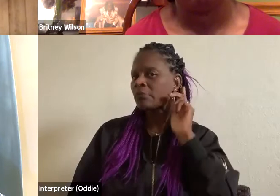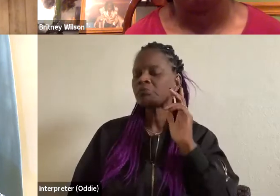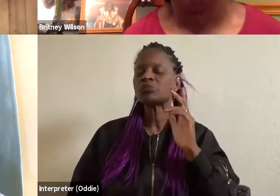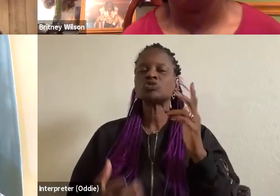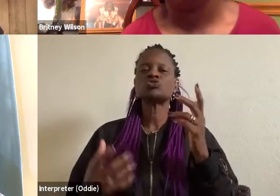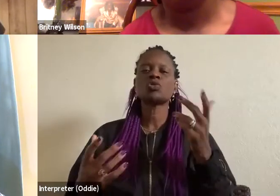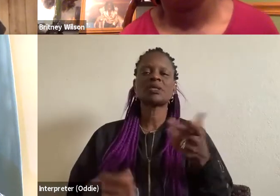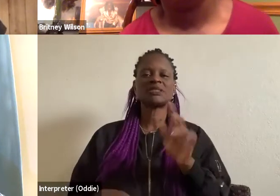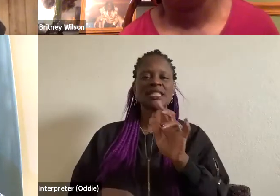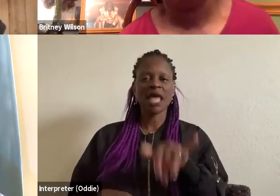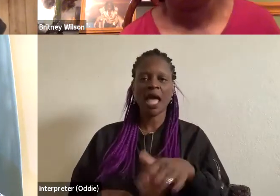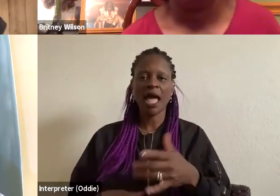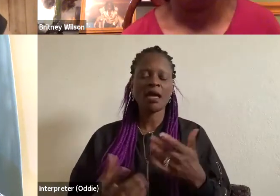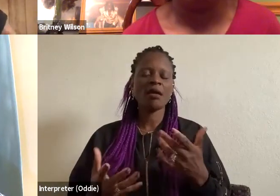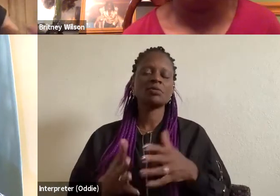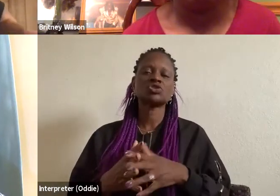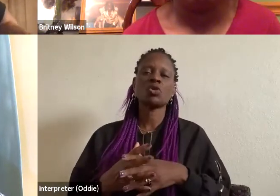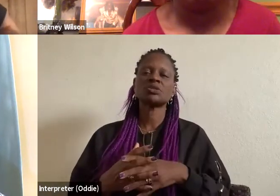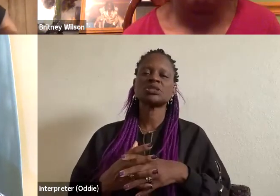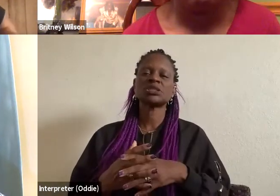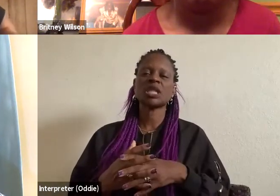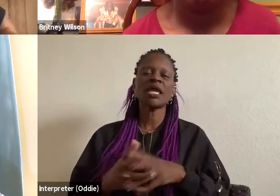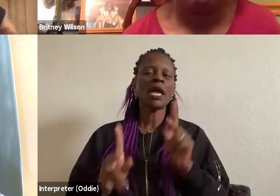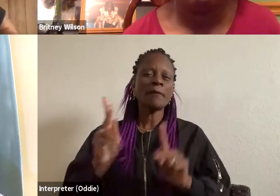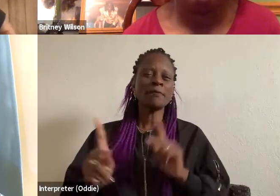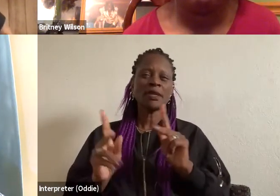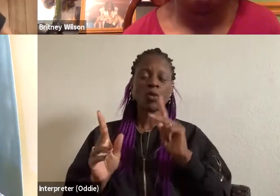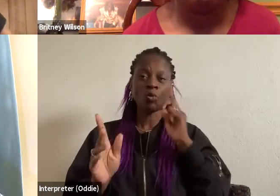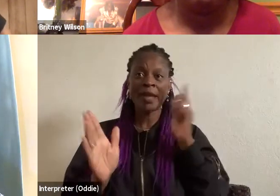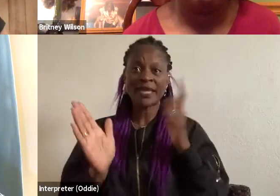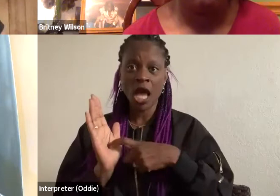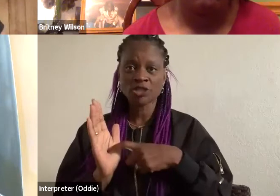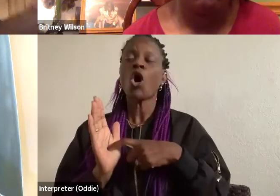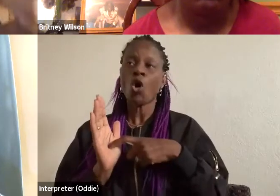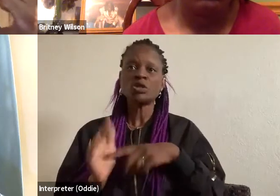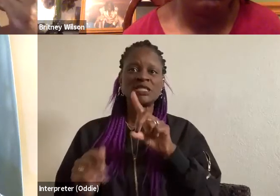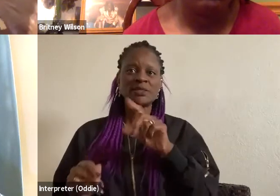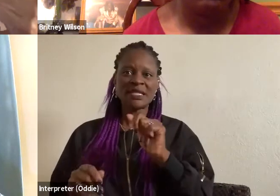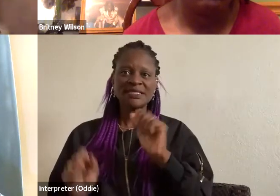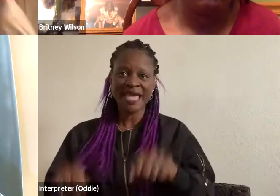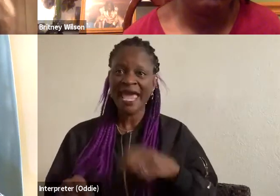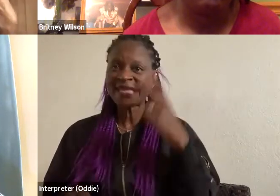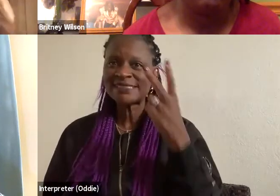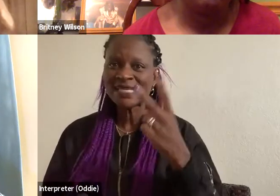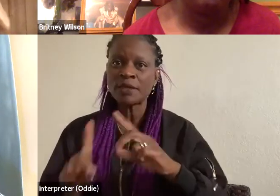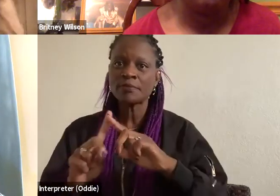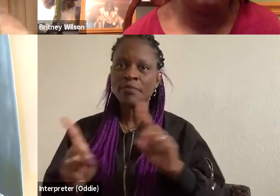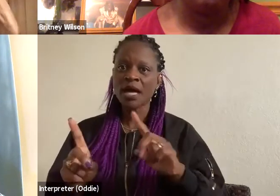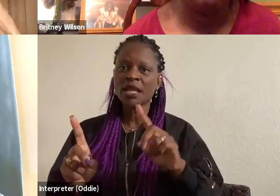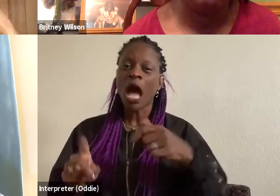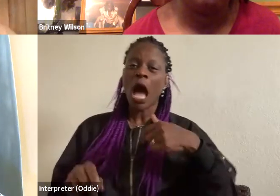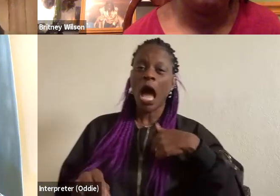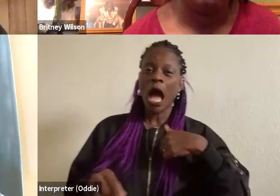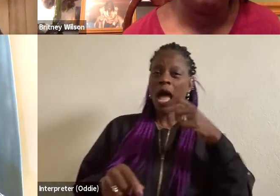of people recognize the disabilities that they see, you know, but when it comes to my hard of hearing, I have to tell people, oh,